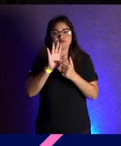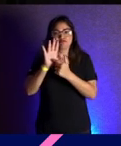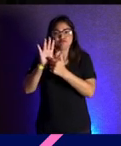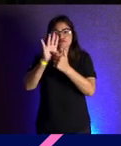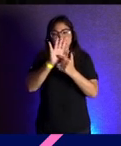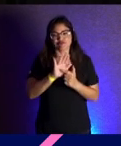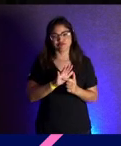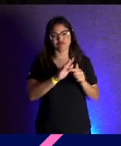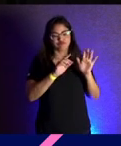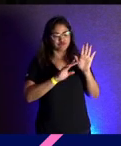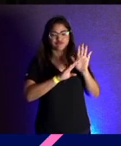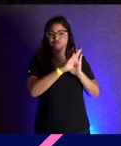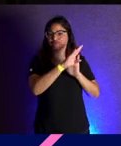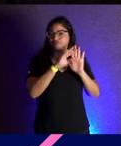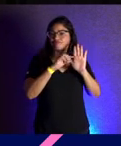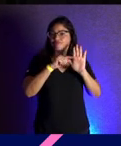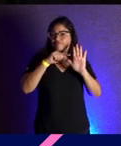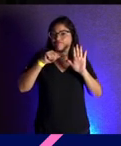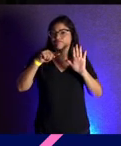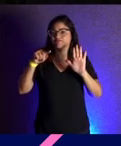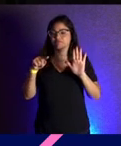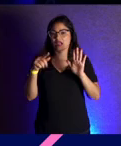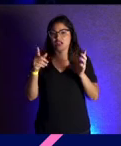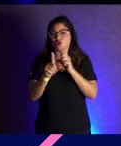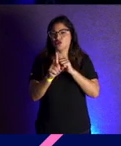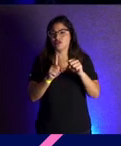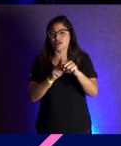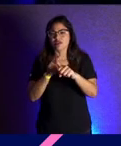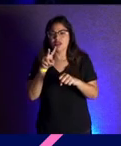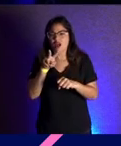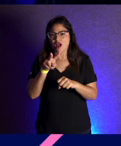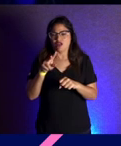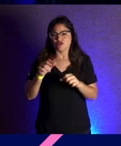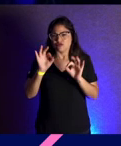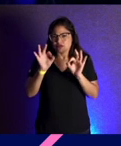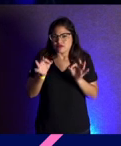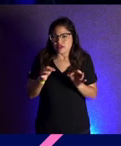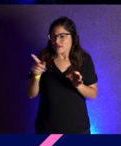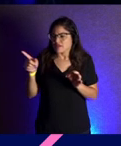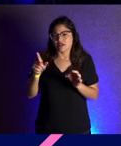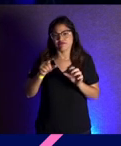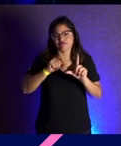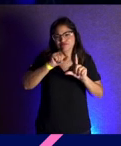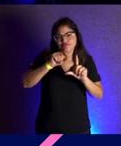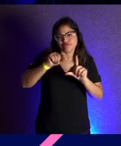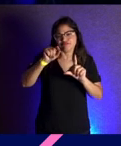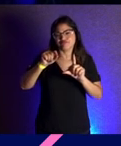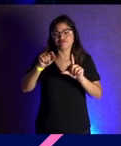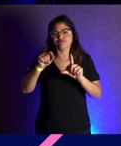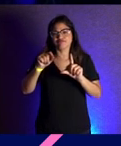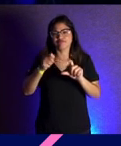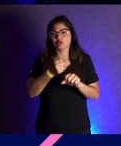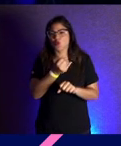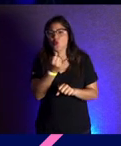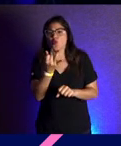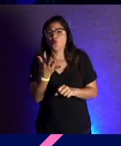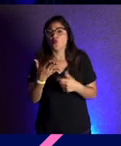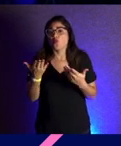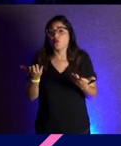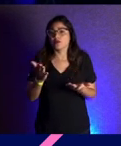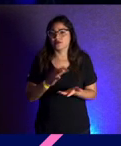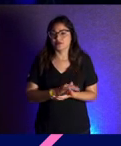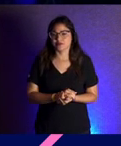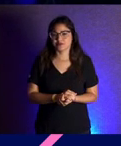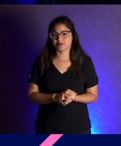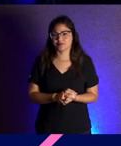very visible to the problem, you'll see it about the data. If it is not, you just won't. Here's an example that we often